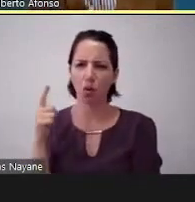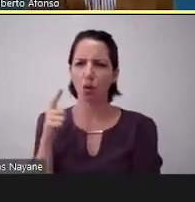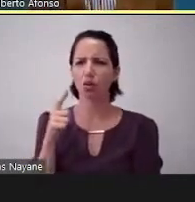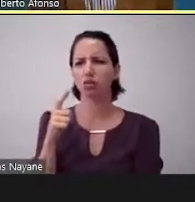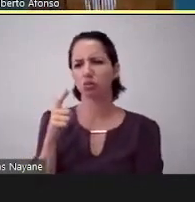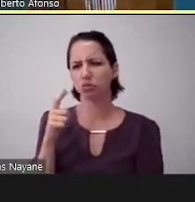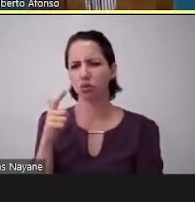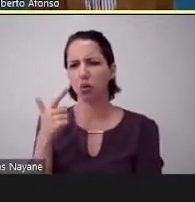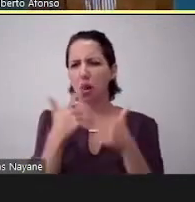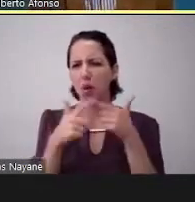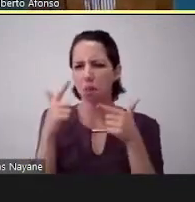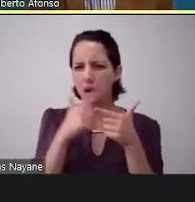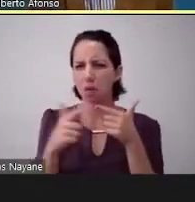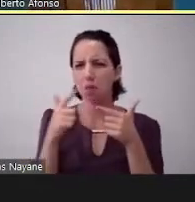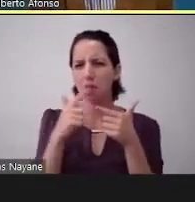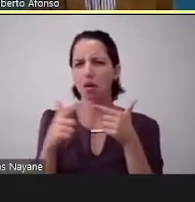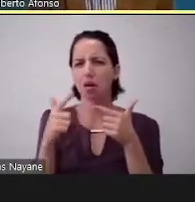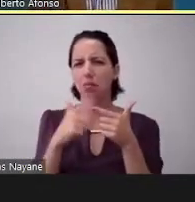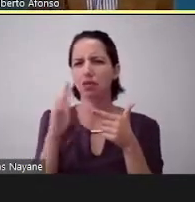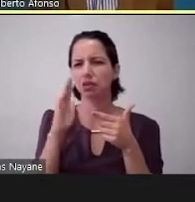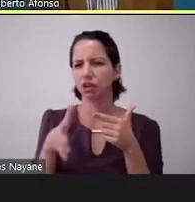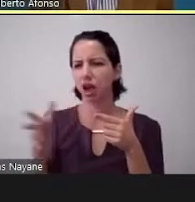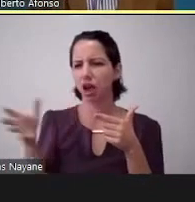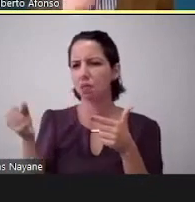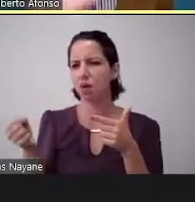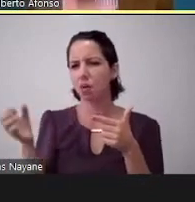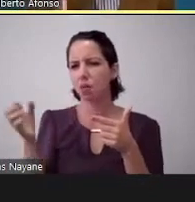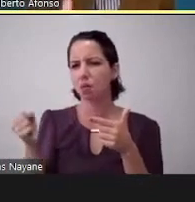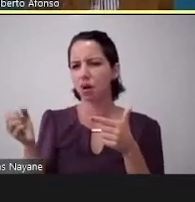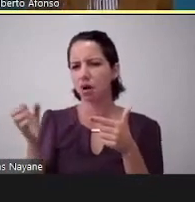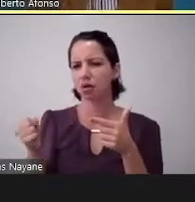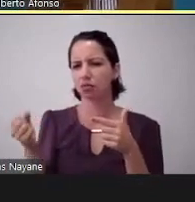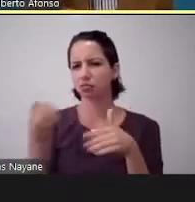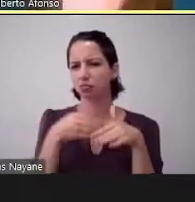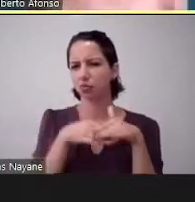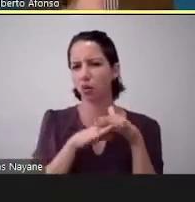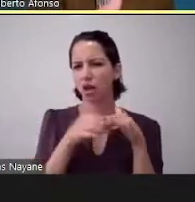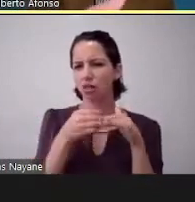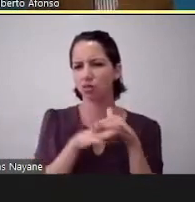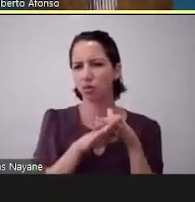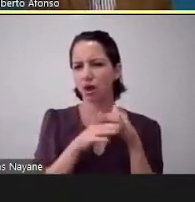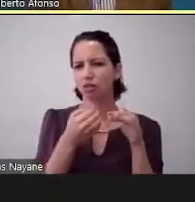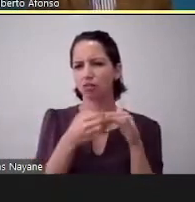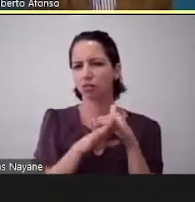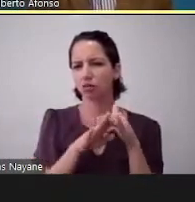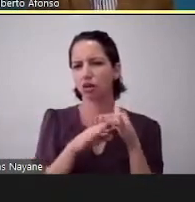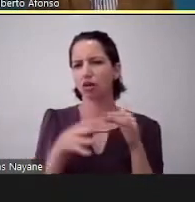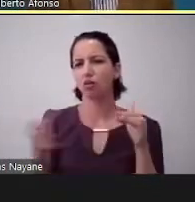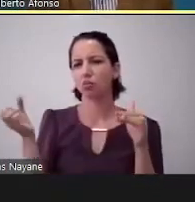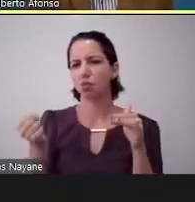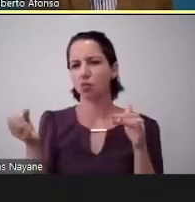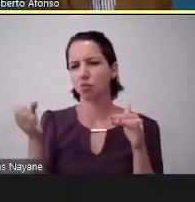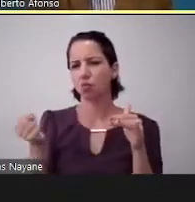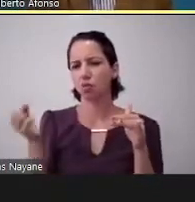And in some other cases, for example, we have the increase of the savings.